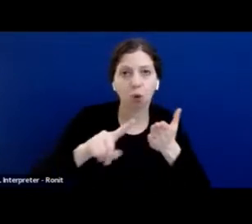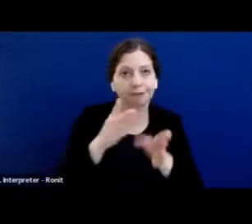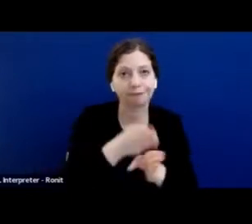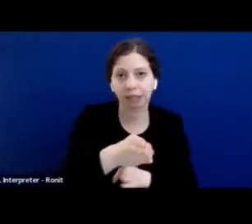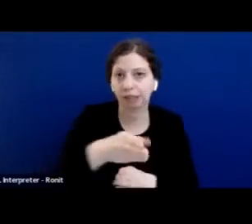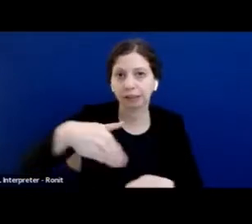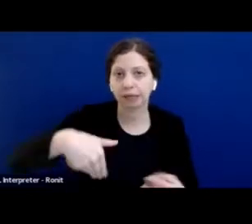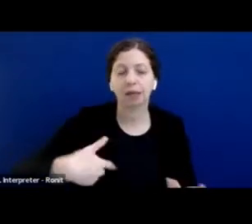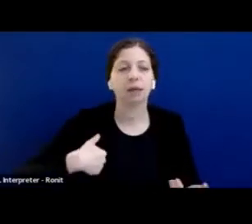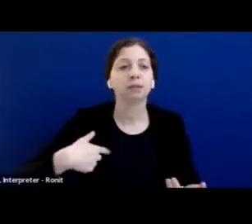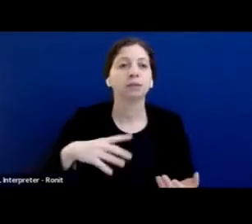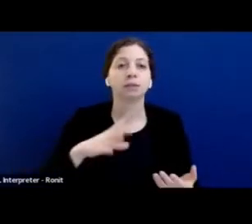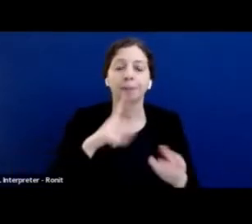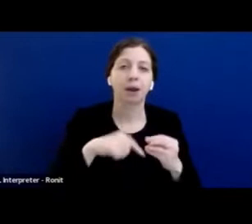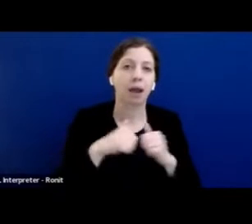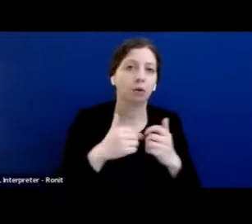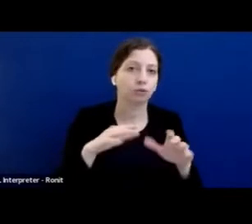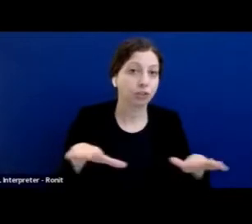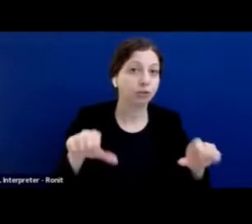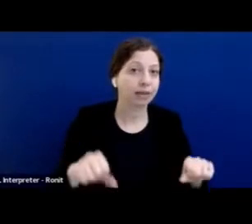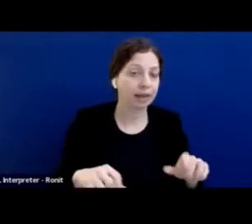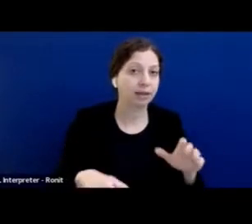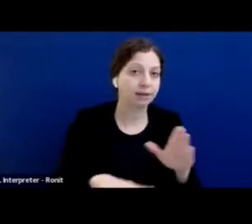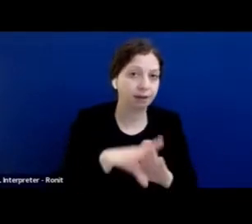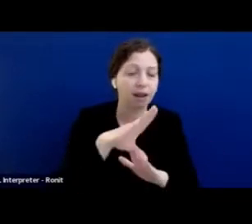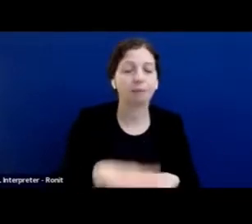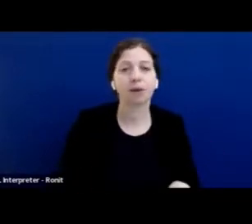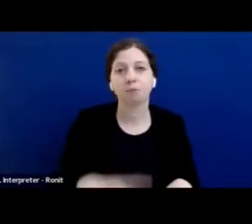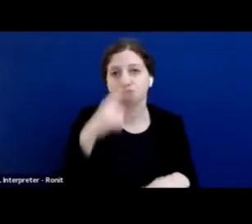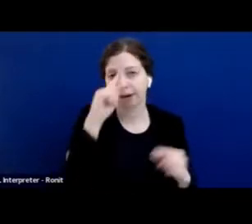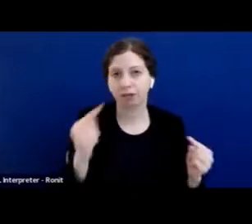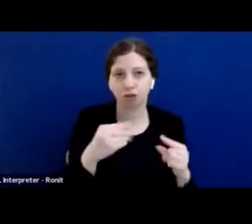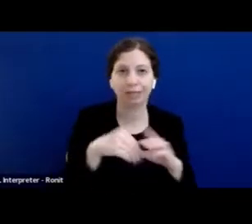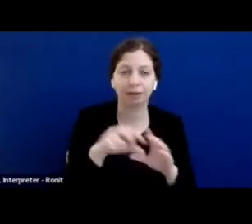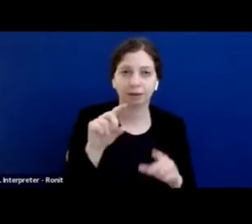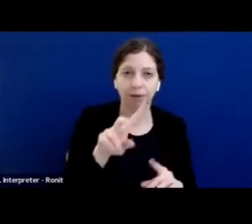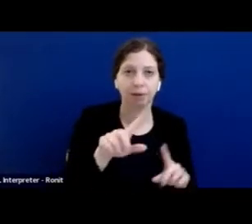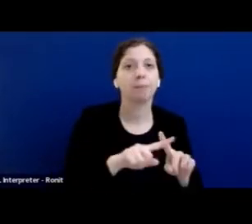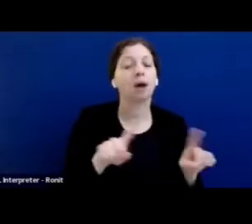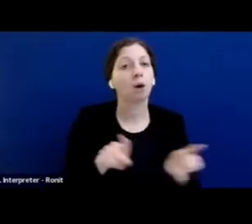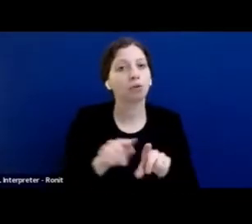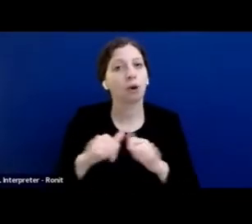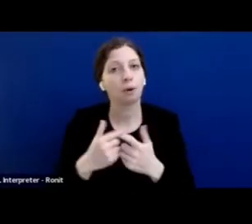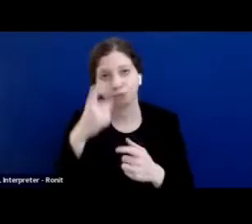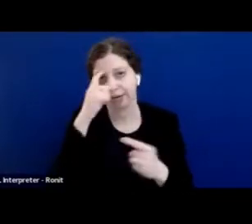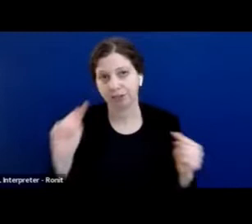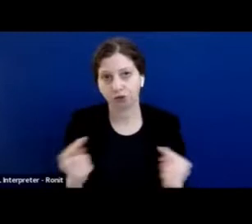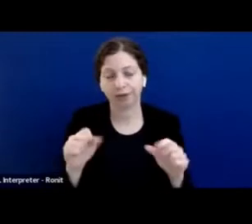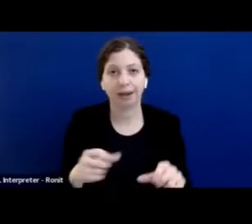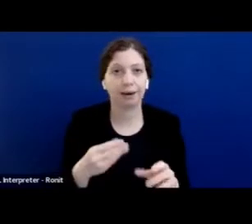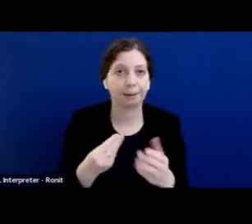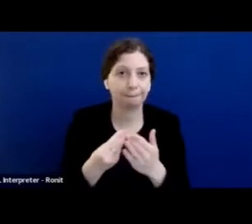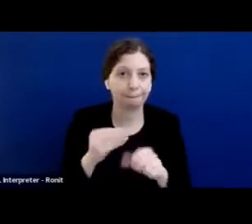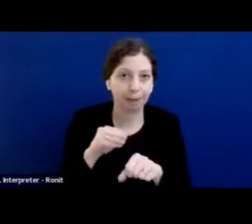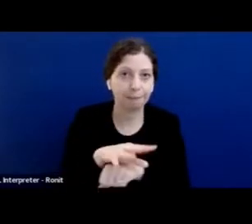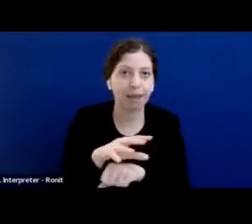think about the ways in which children could acquire brain injuries and domestic violence, but also how a brain injury could also impact. We think about a domestic